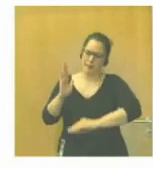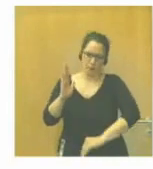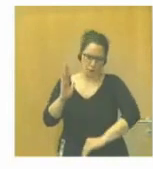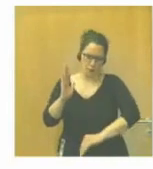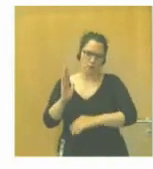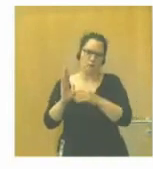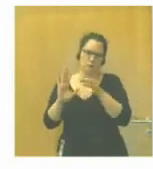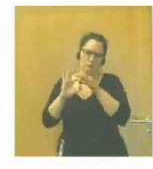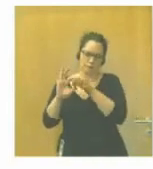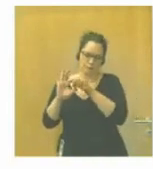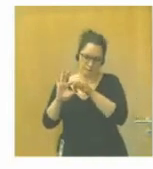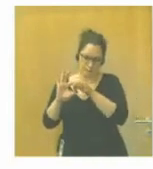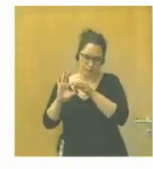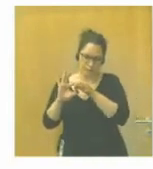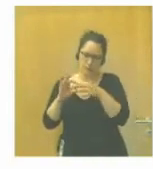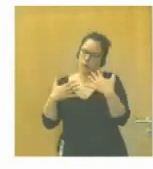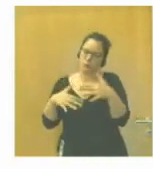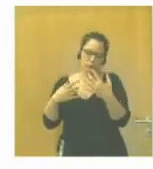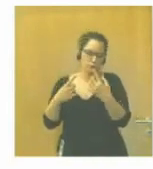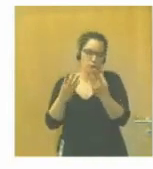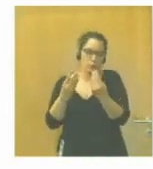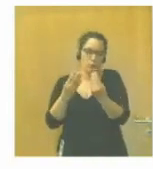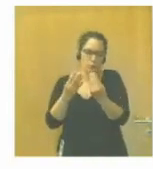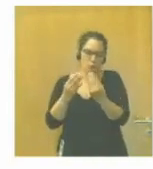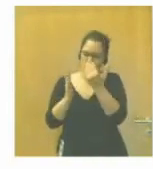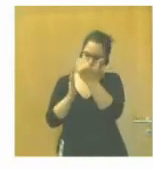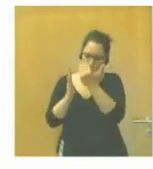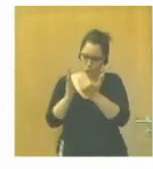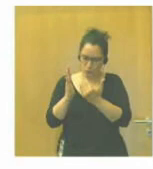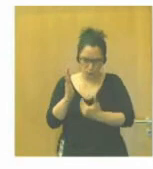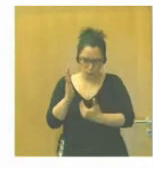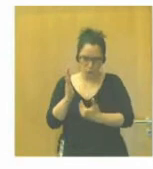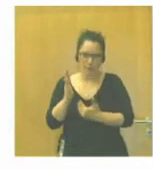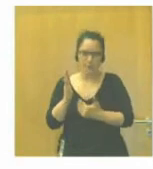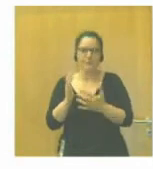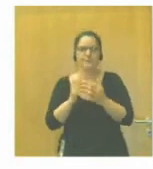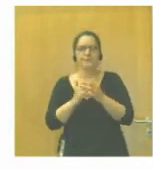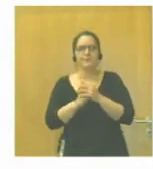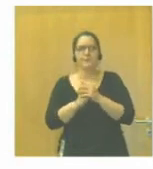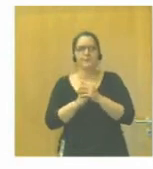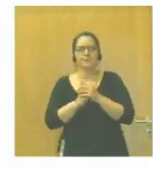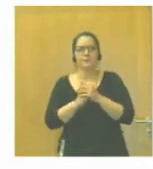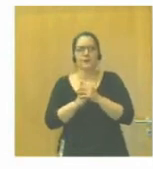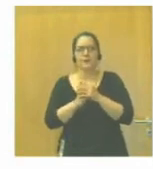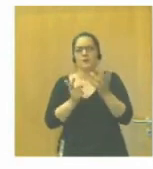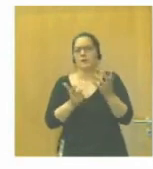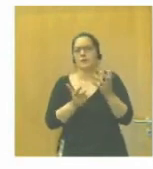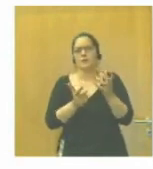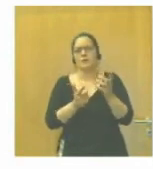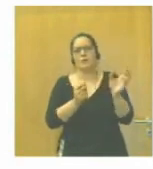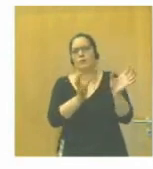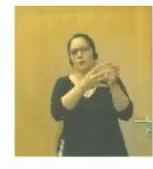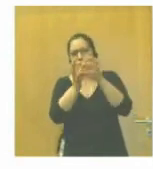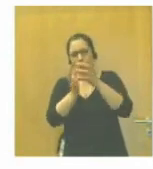you shouldn't try to. It's too much. You're not going to do, we've seen many systems come in and say, like, we're going to have the whole model on board, you know, in